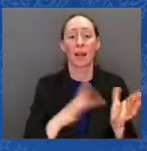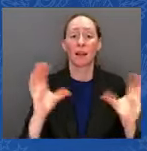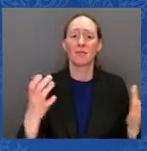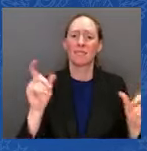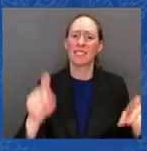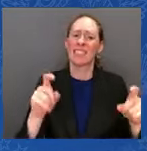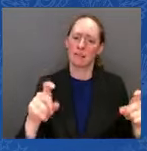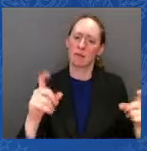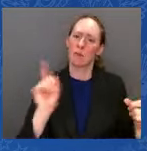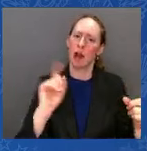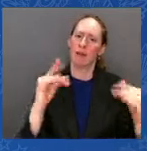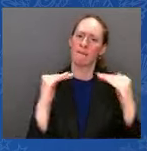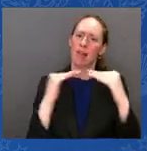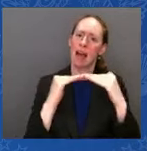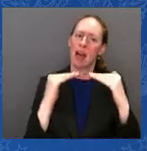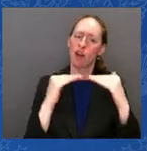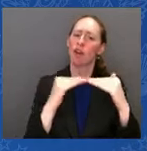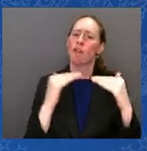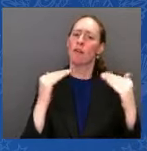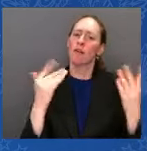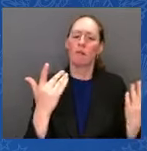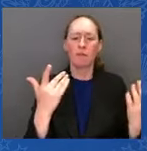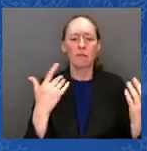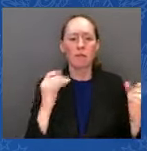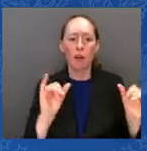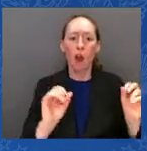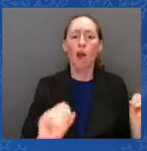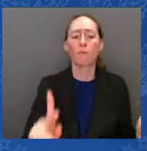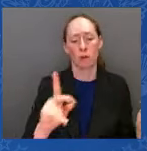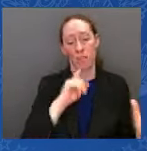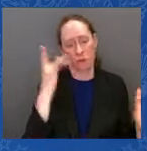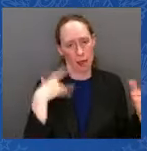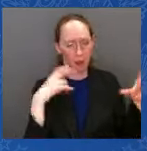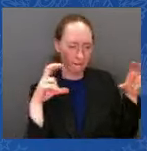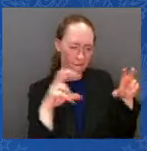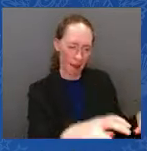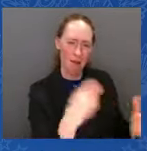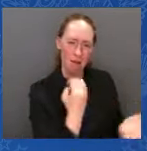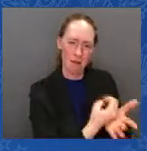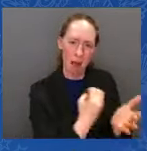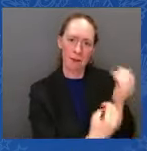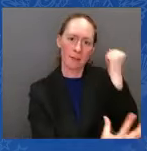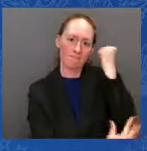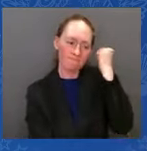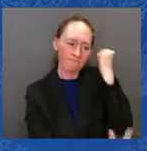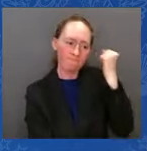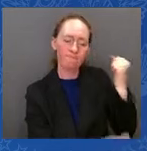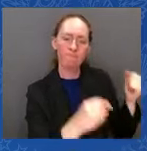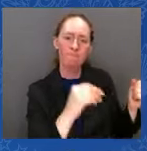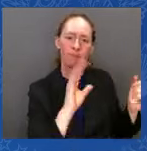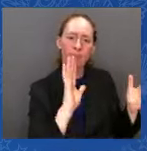economy from the middle out and the bottom up, not the top down. The wealthy will still do very well.